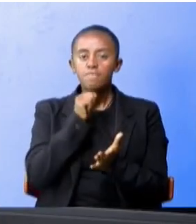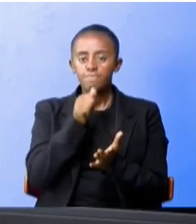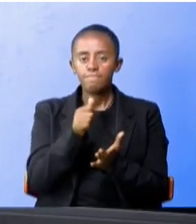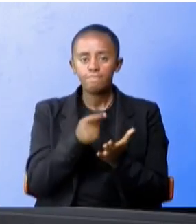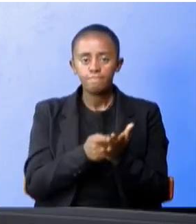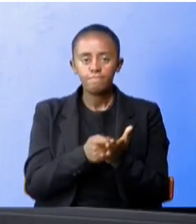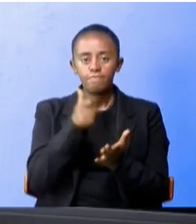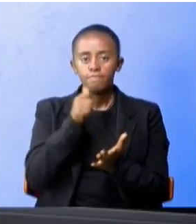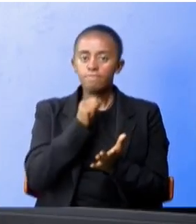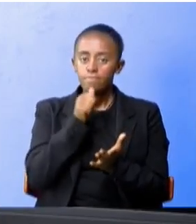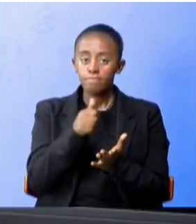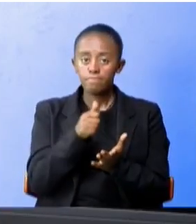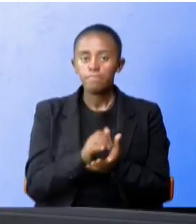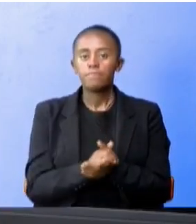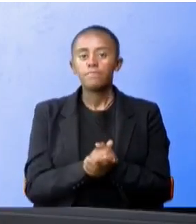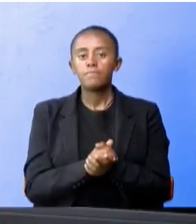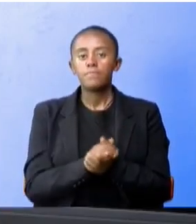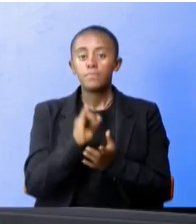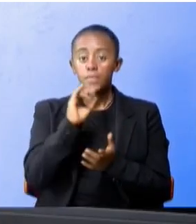inexpensive